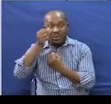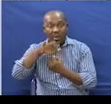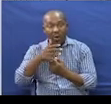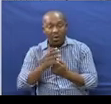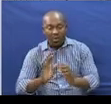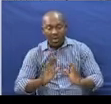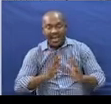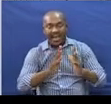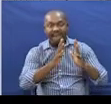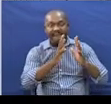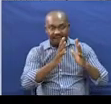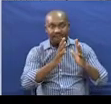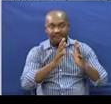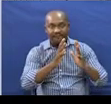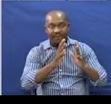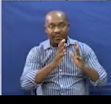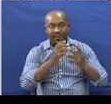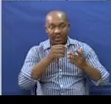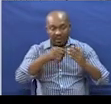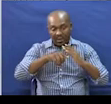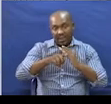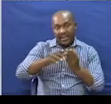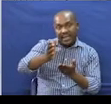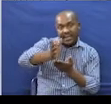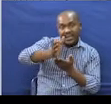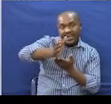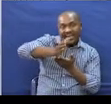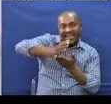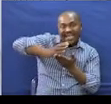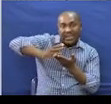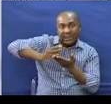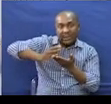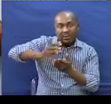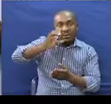live in a certain